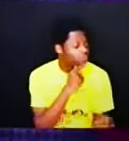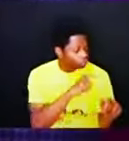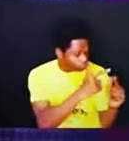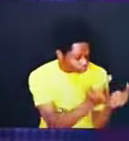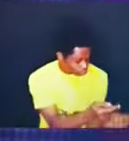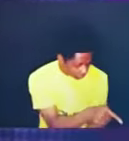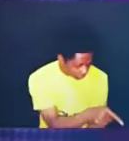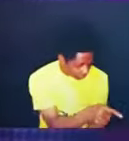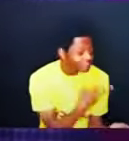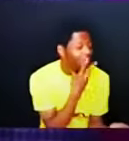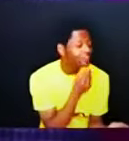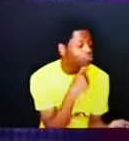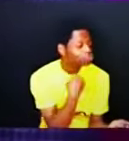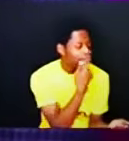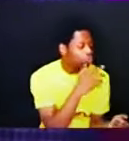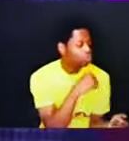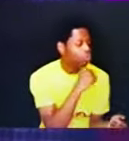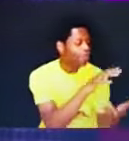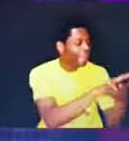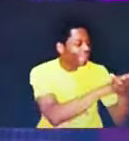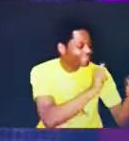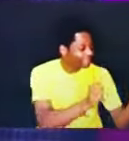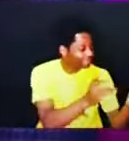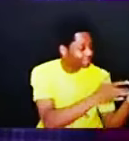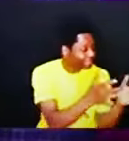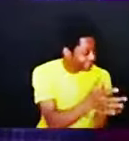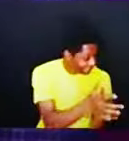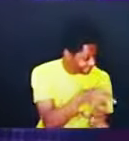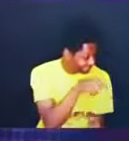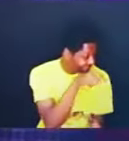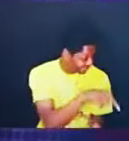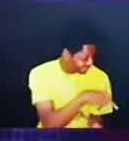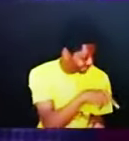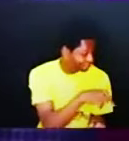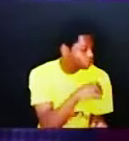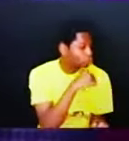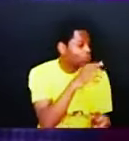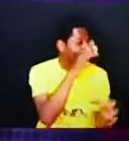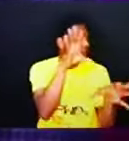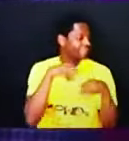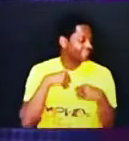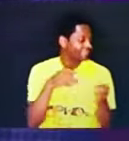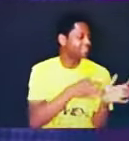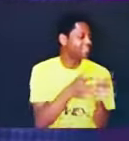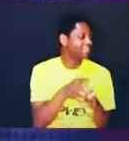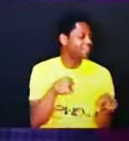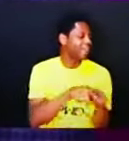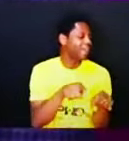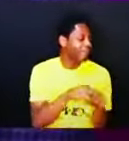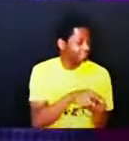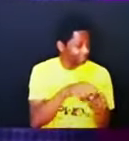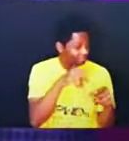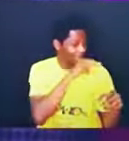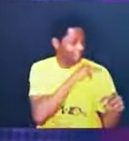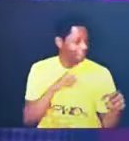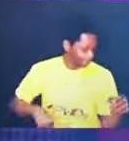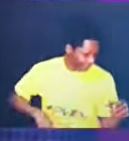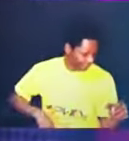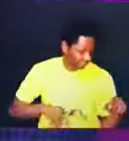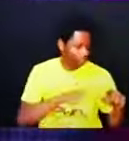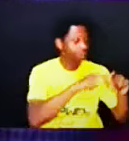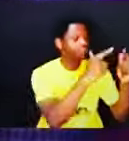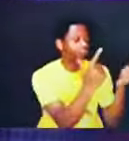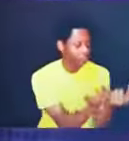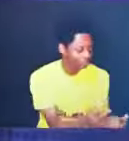Christ, Jews who have not found Jesus as their Messiah and therefore committed to him. They